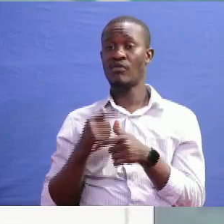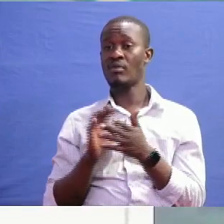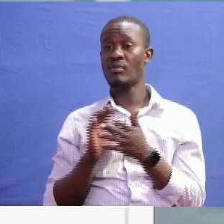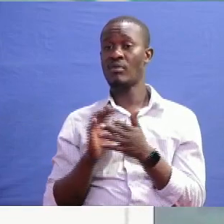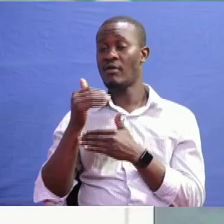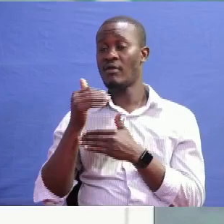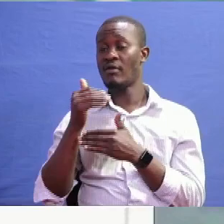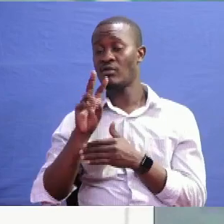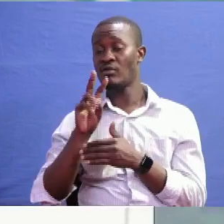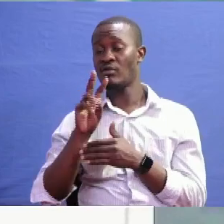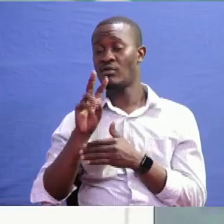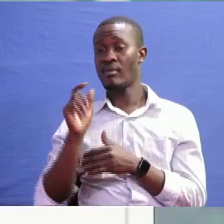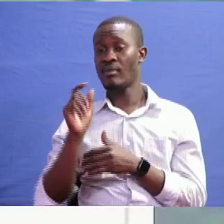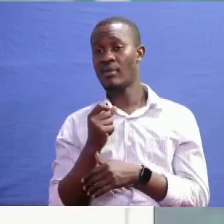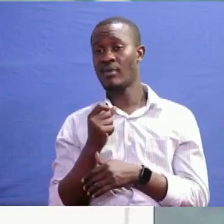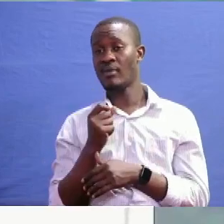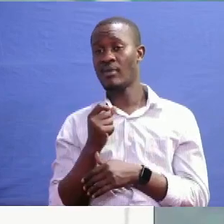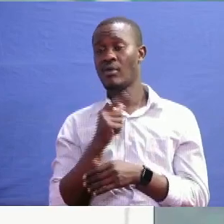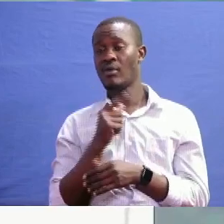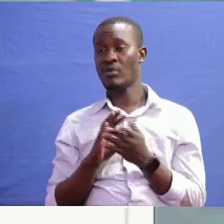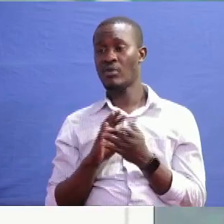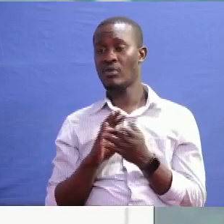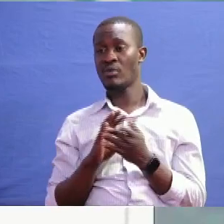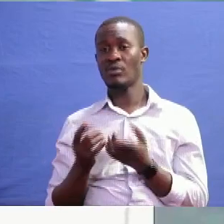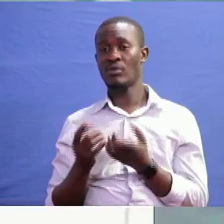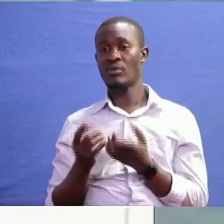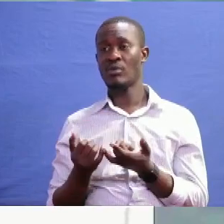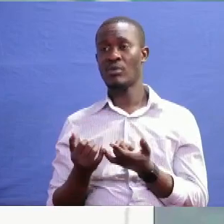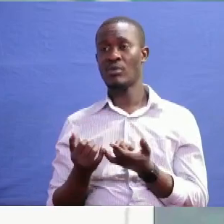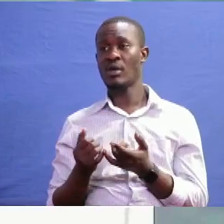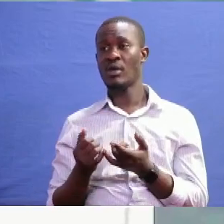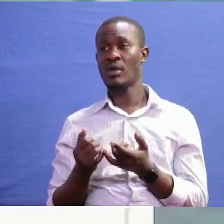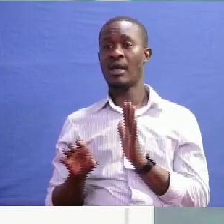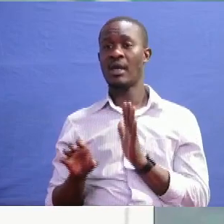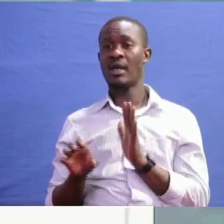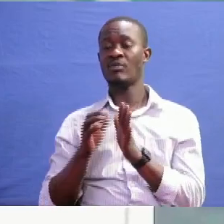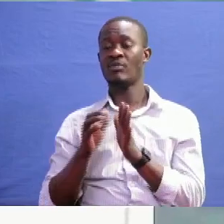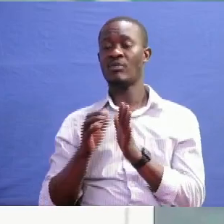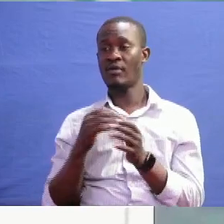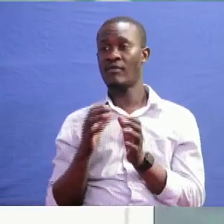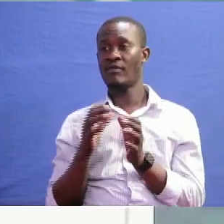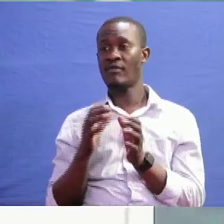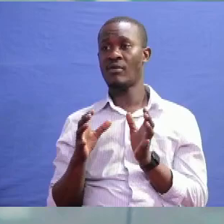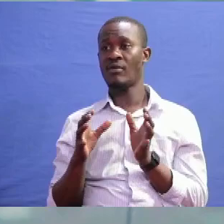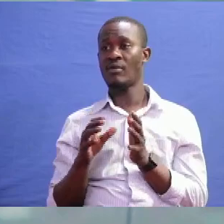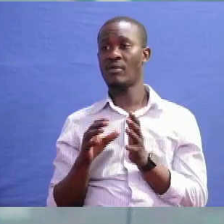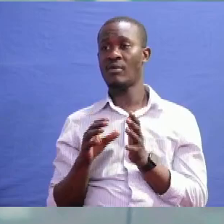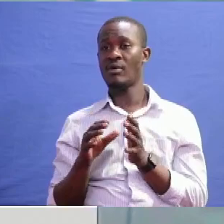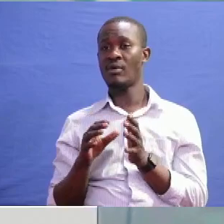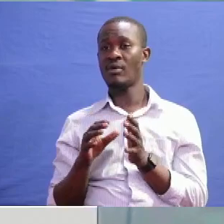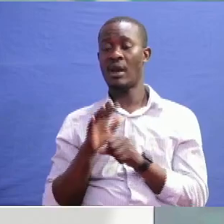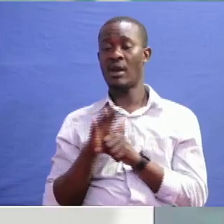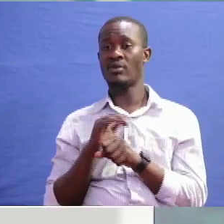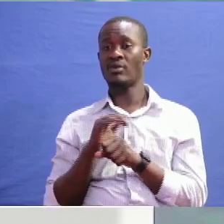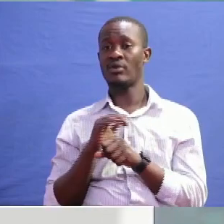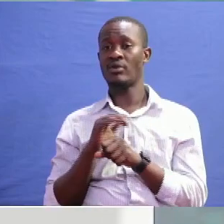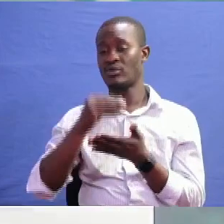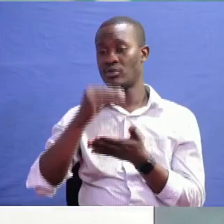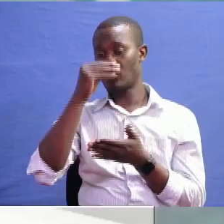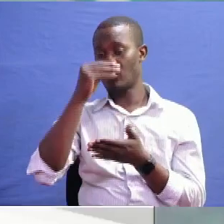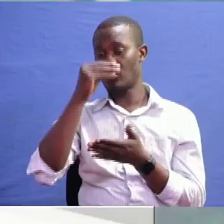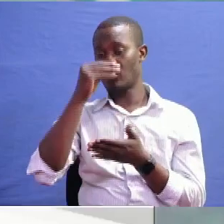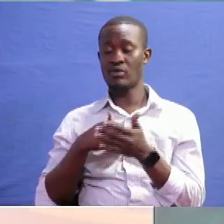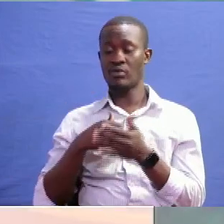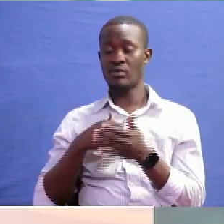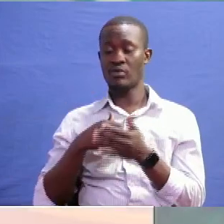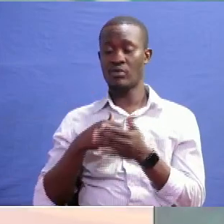the money is finished, what do we do? All right. For example, this year we had quite a big gap where we left out quite a number of students because of budgetary constraints. So